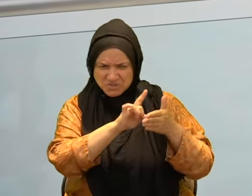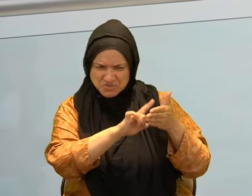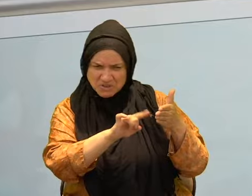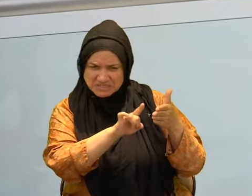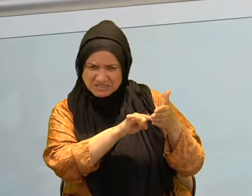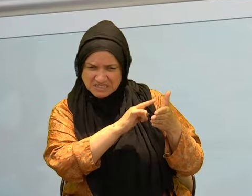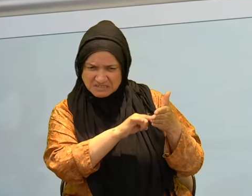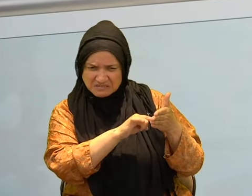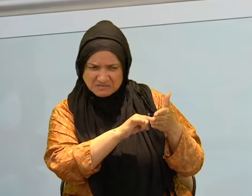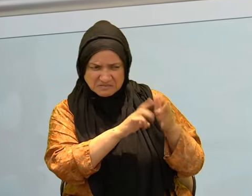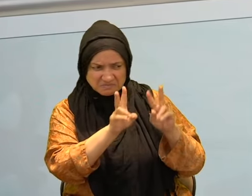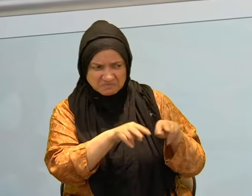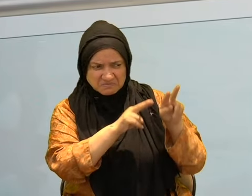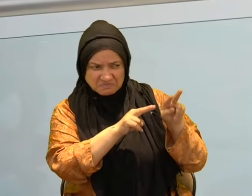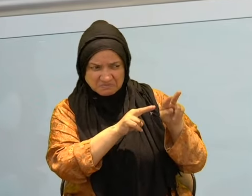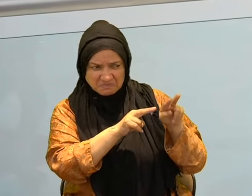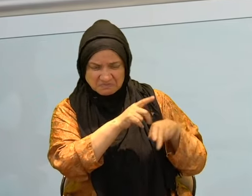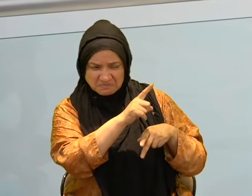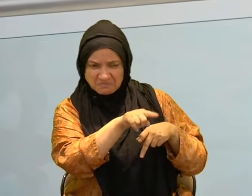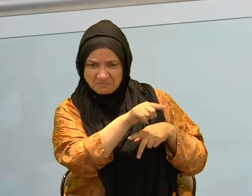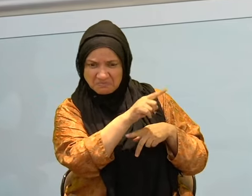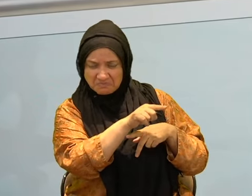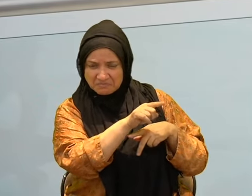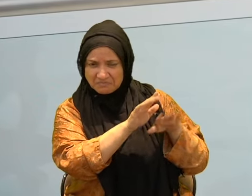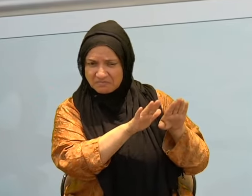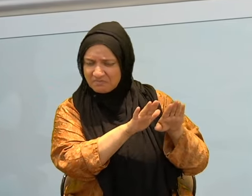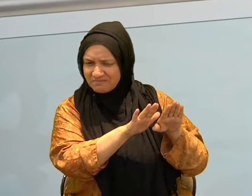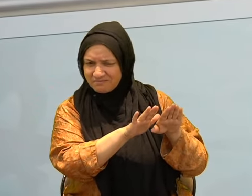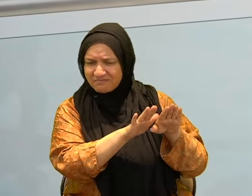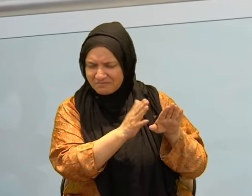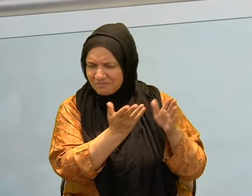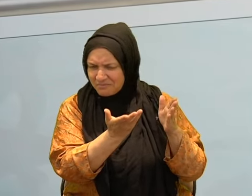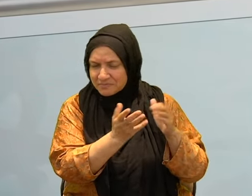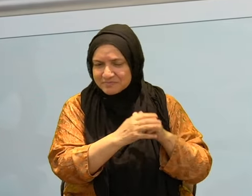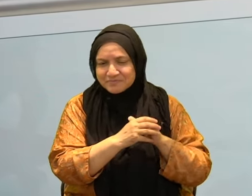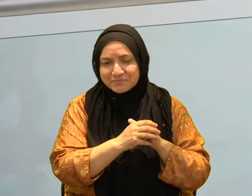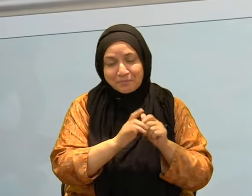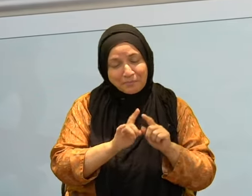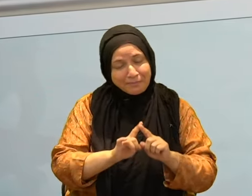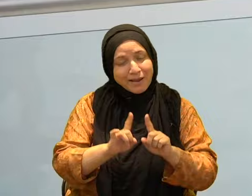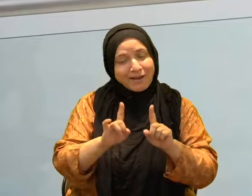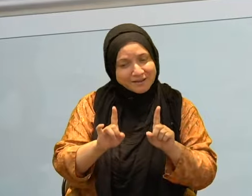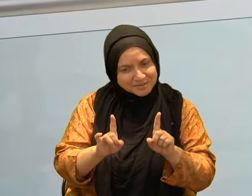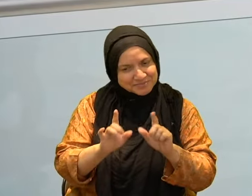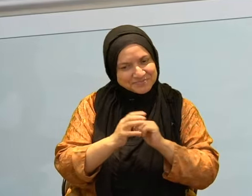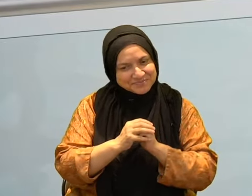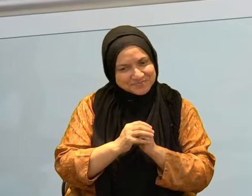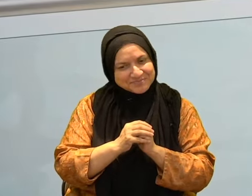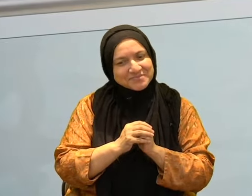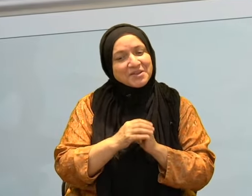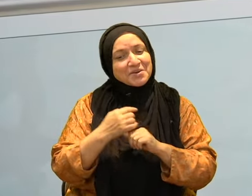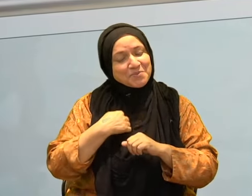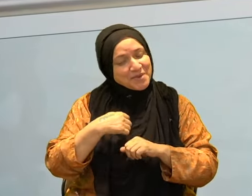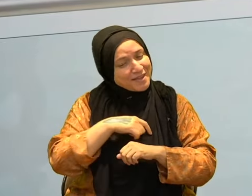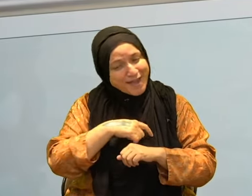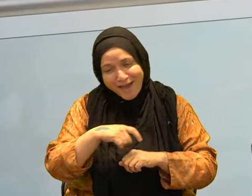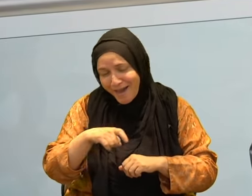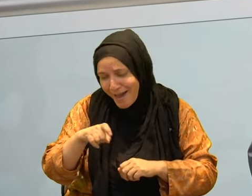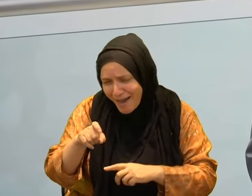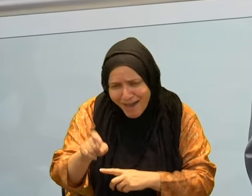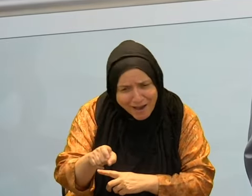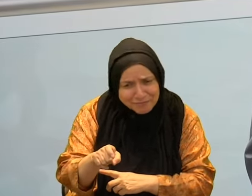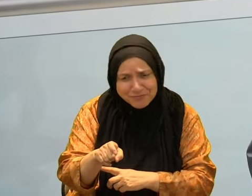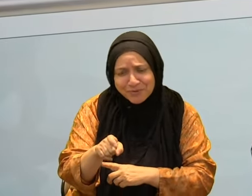part. Try to brush it under the rug. And in order to really work through ugly phenomenon, things that are undesirable in